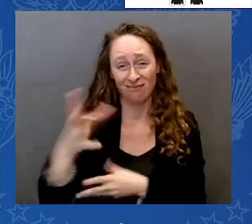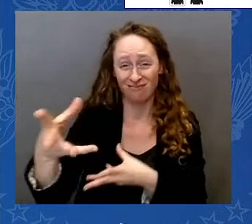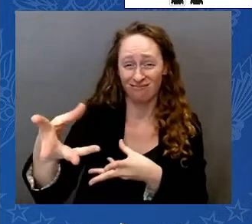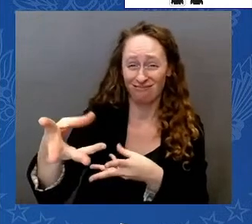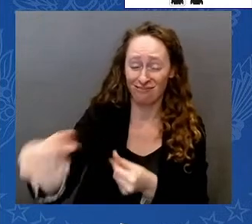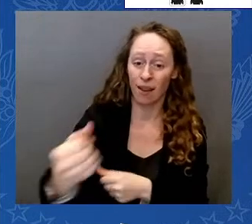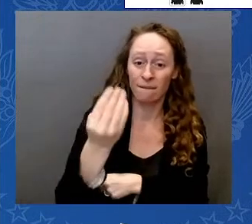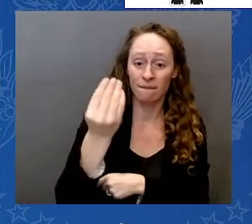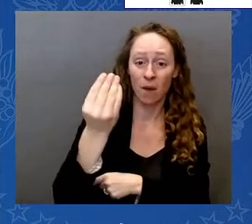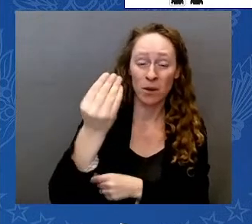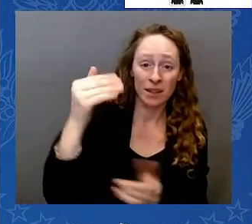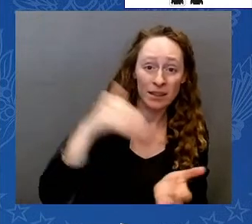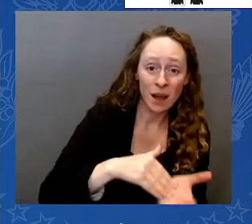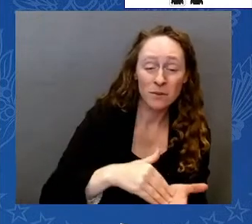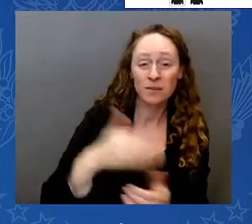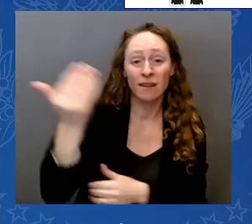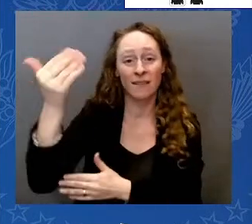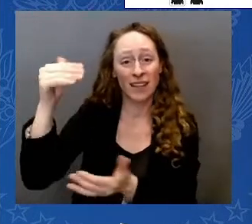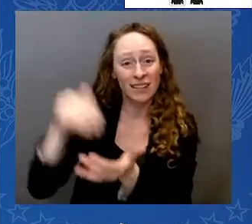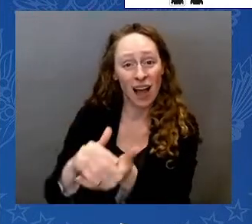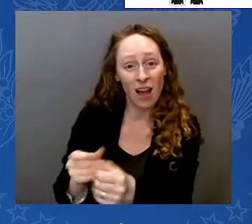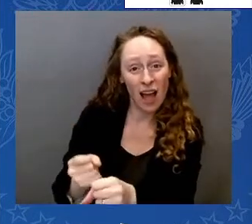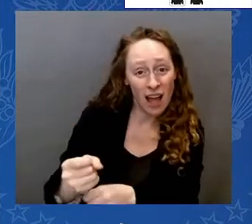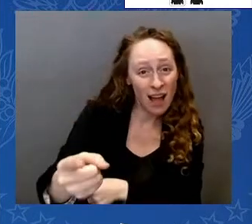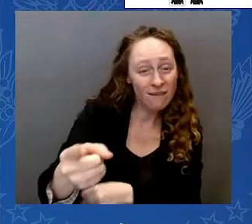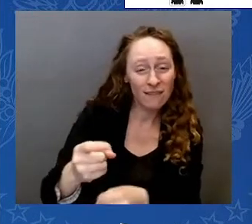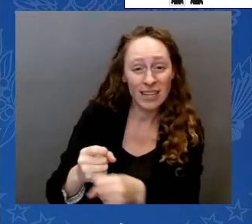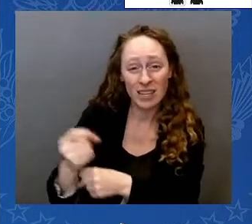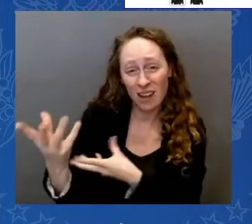prescription drugs for seniors cannot exceed